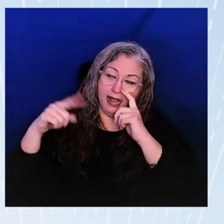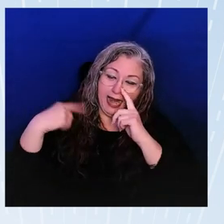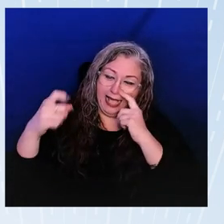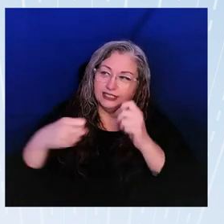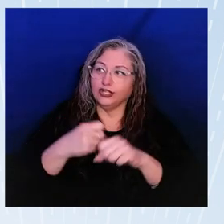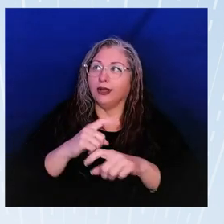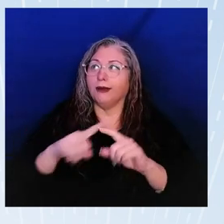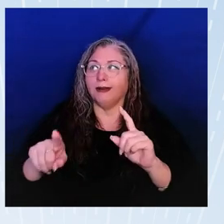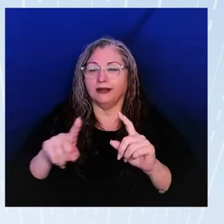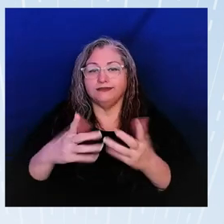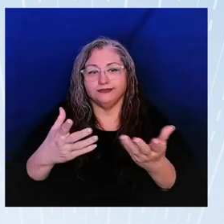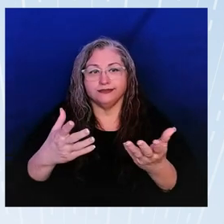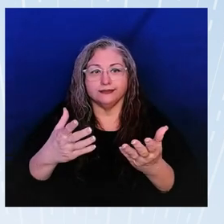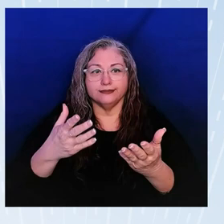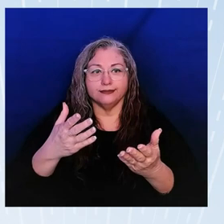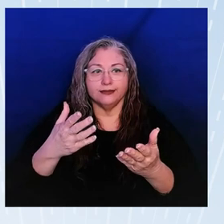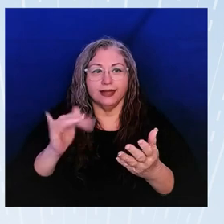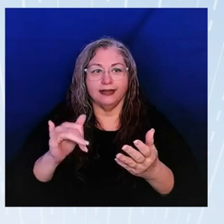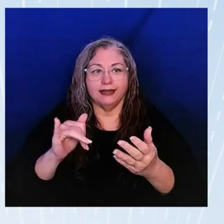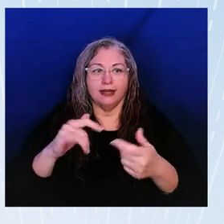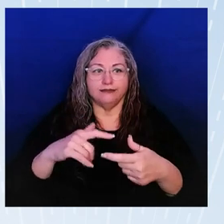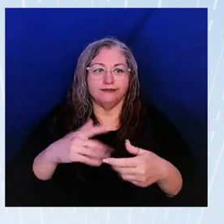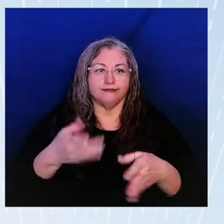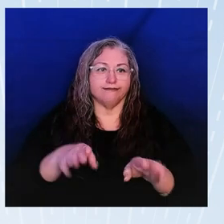ended with that Congress.